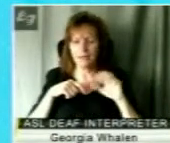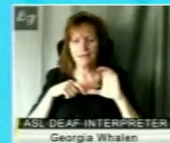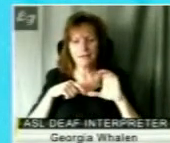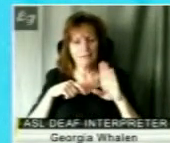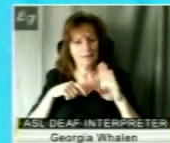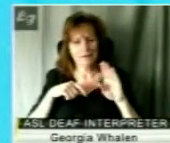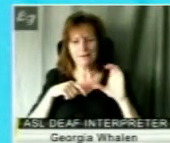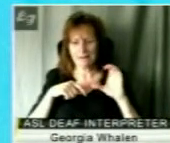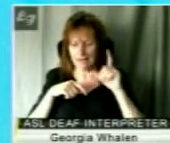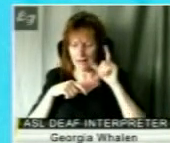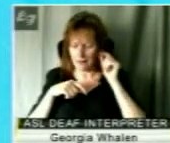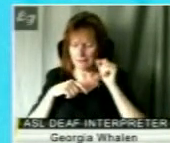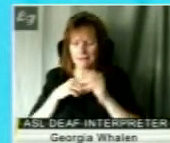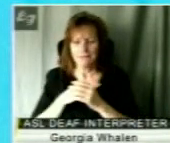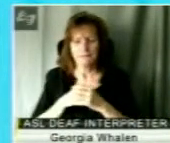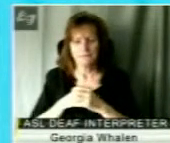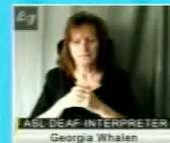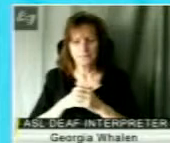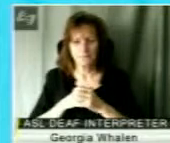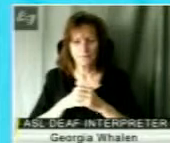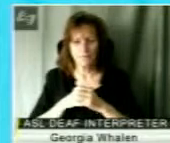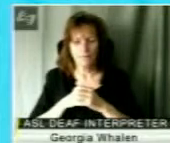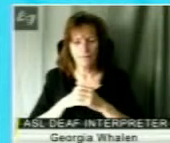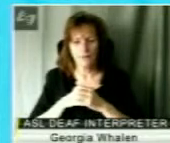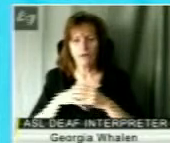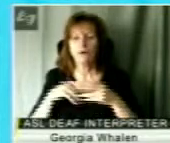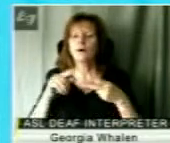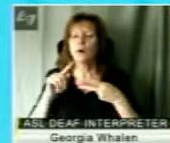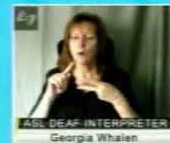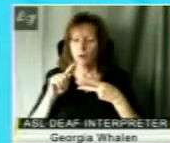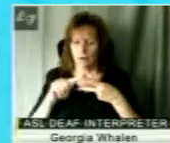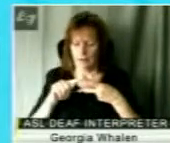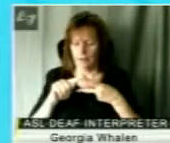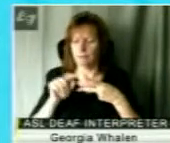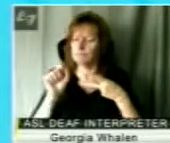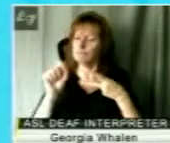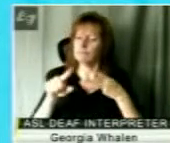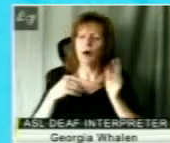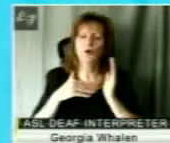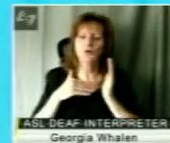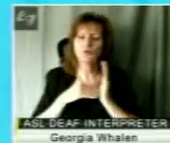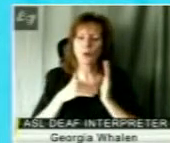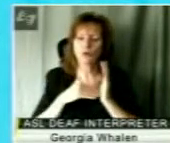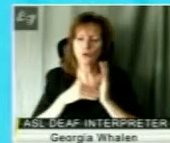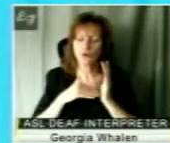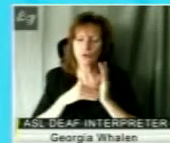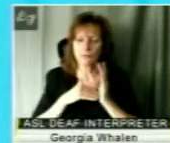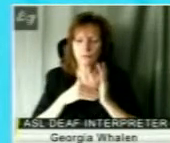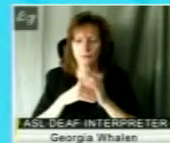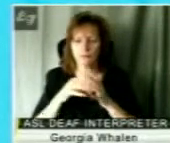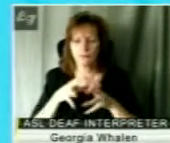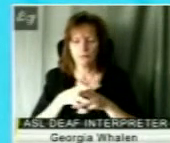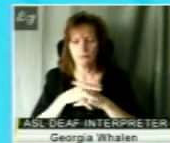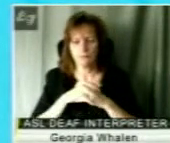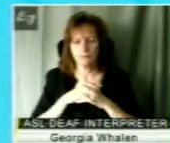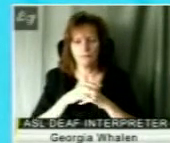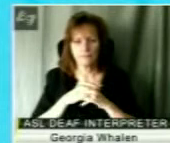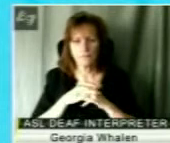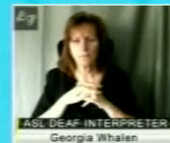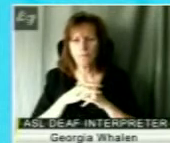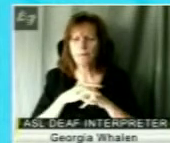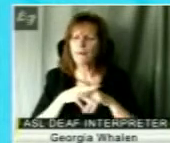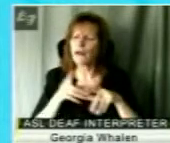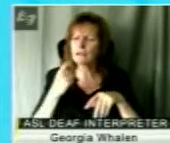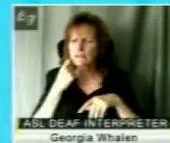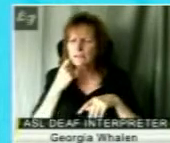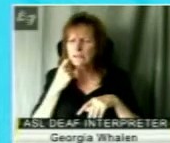ahead. Hi there. My question is for Dr. Richardson, my first one. You mentioned the age group,